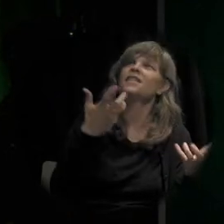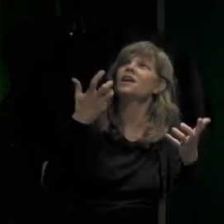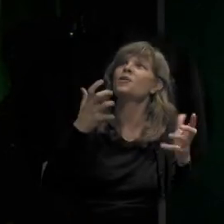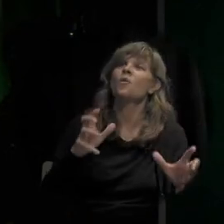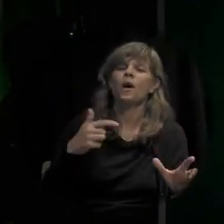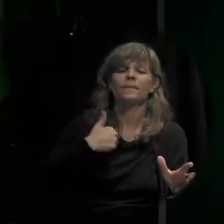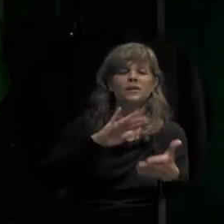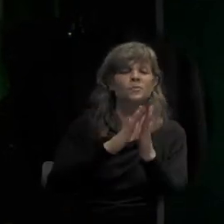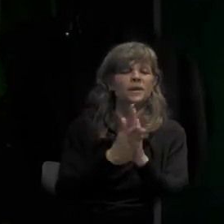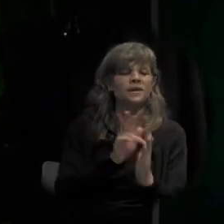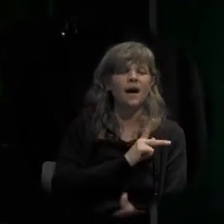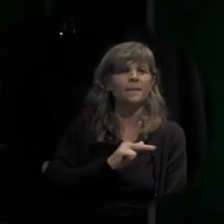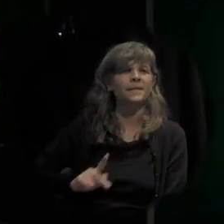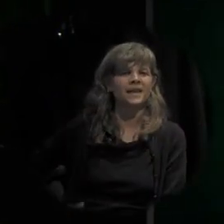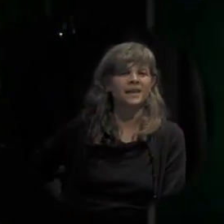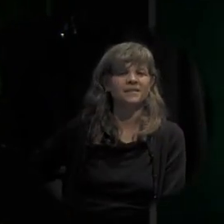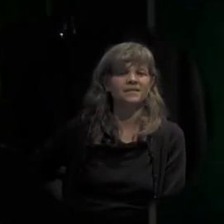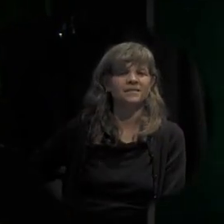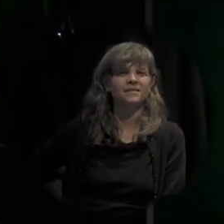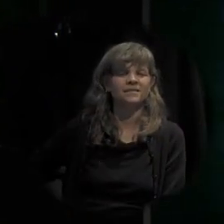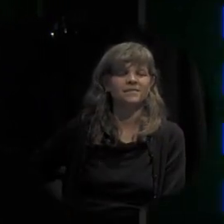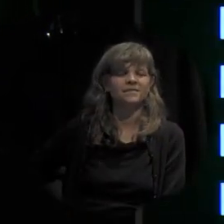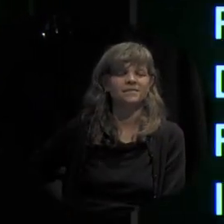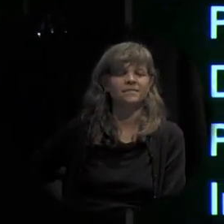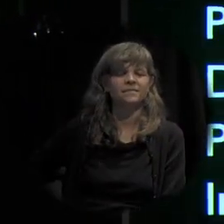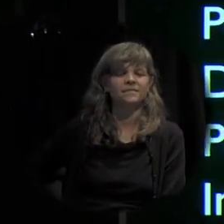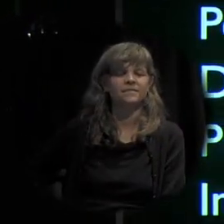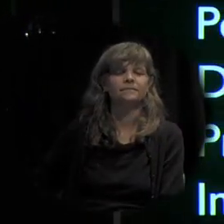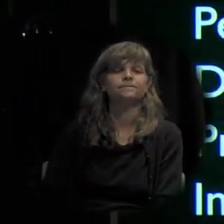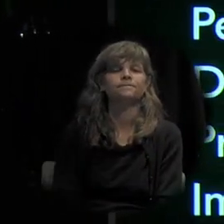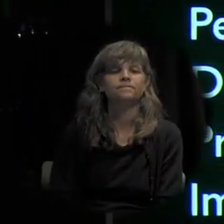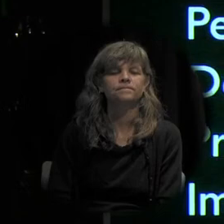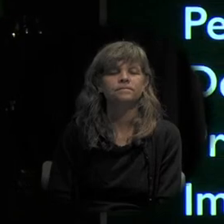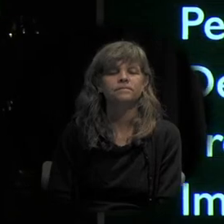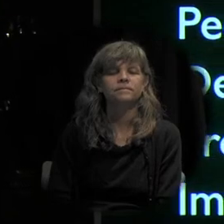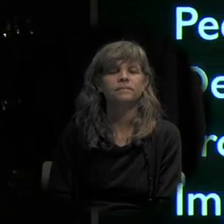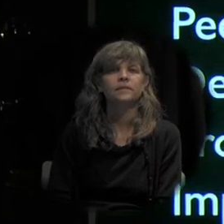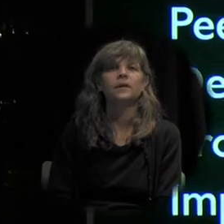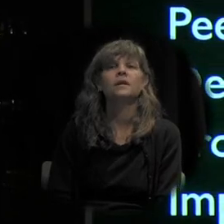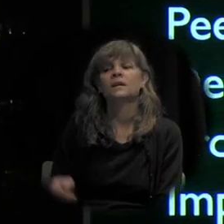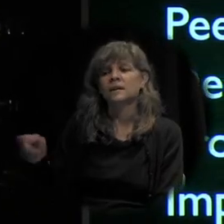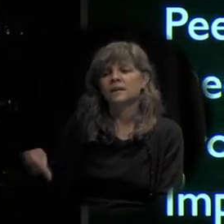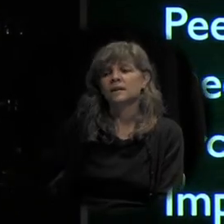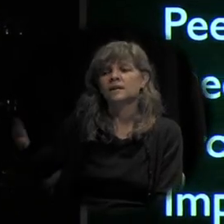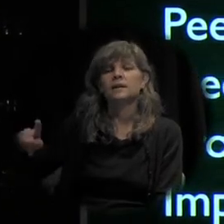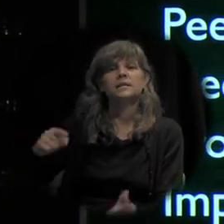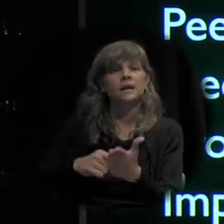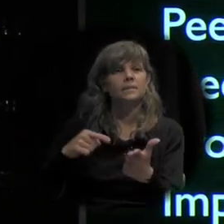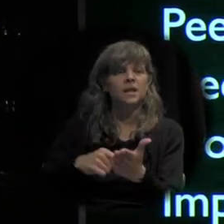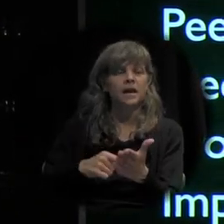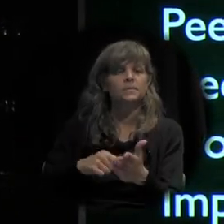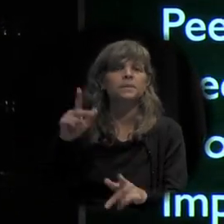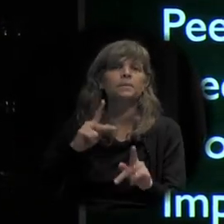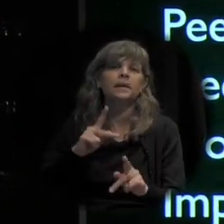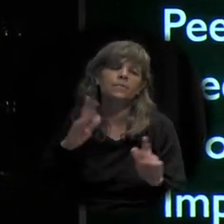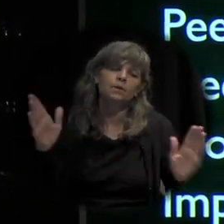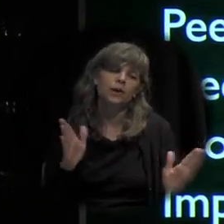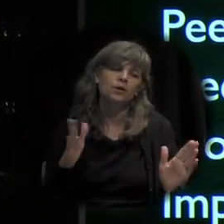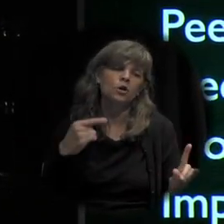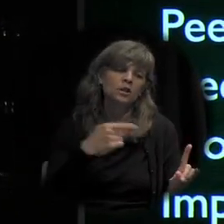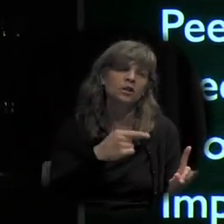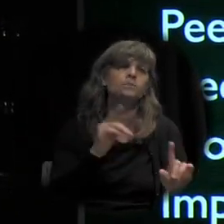saying, go serve other gods. There is a temptation, there is a